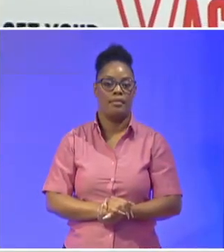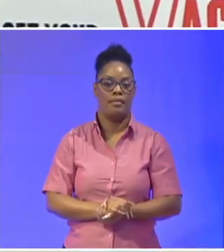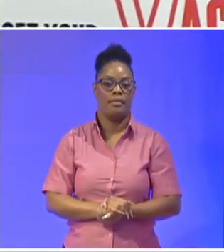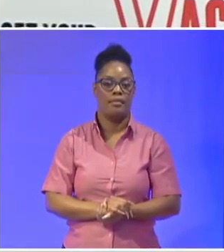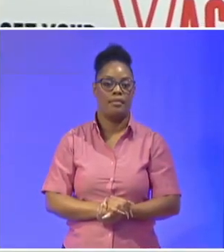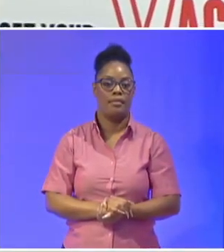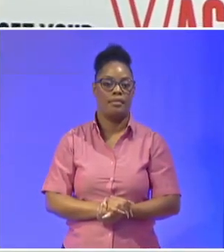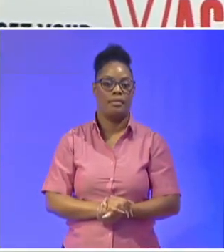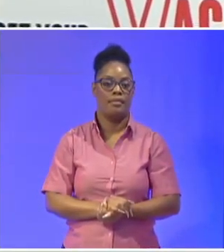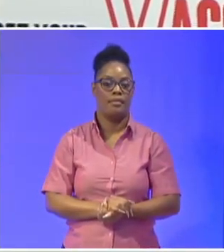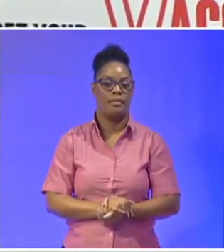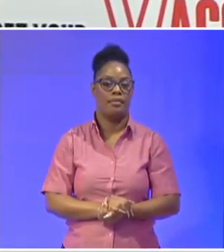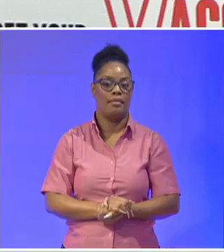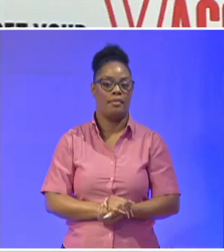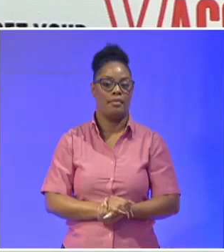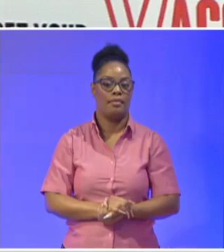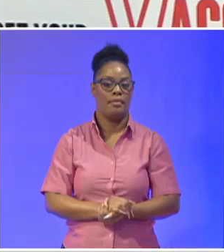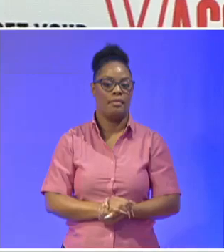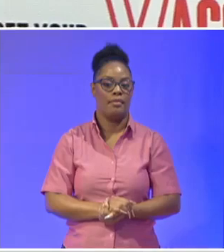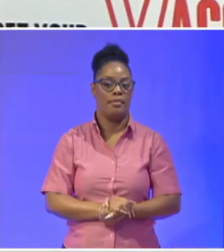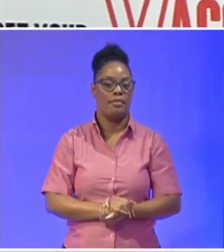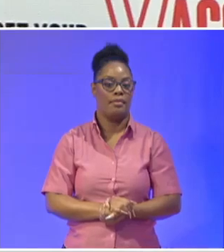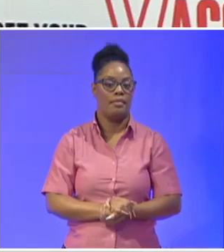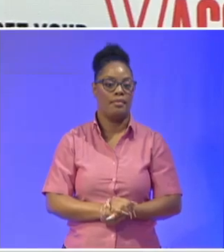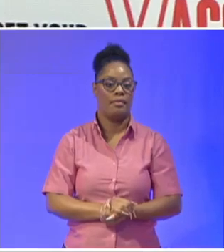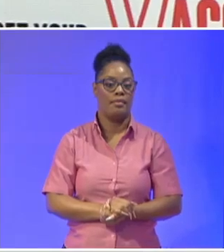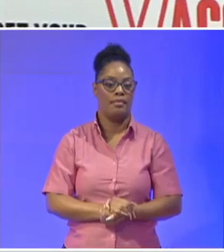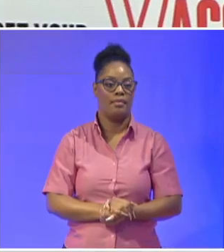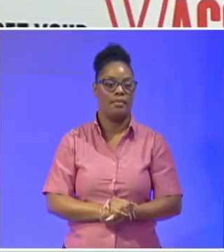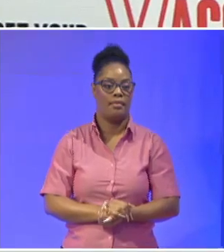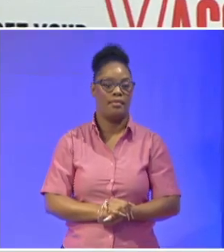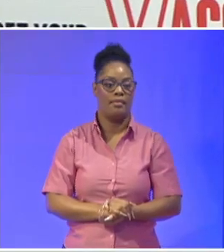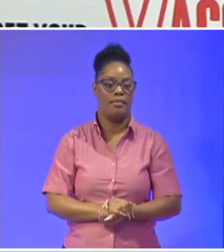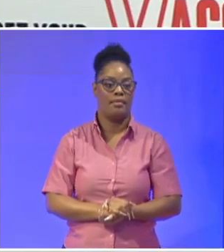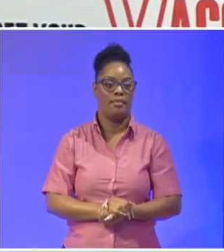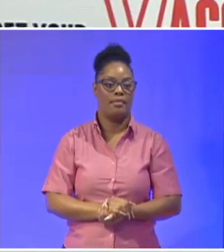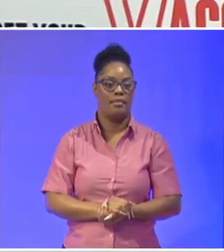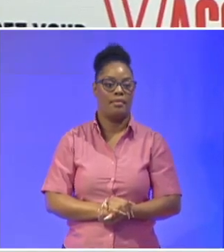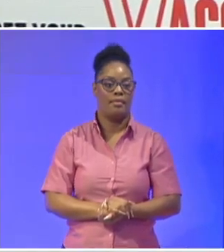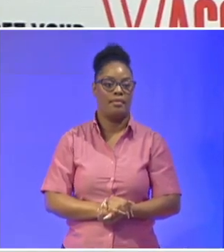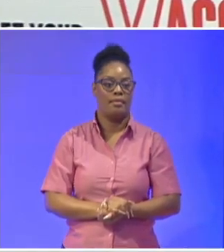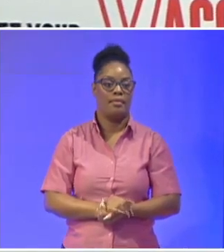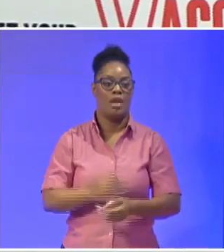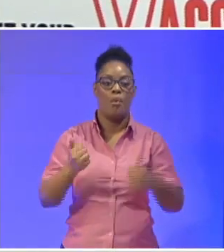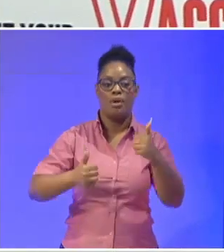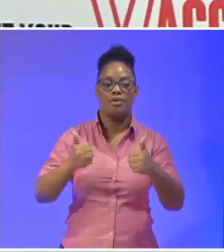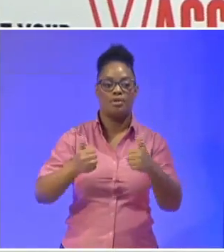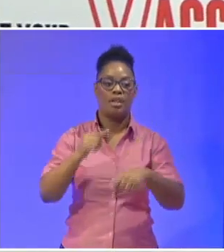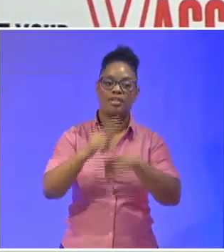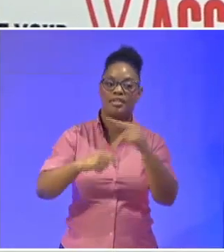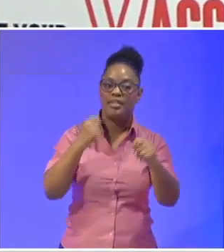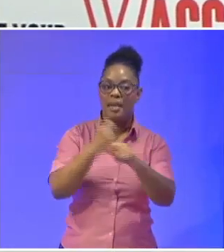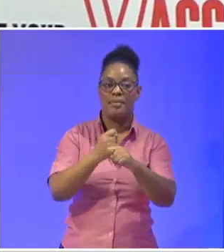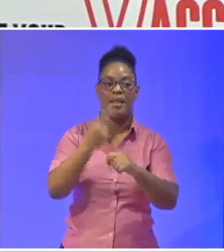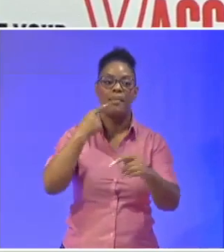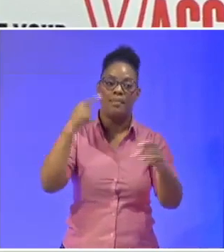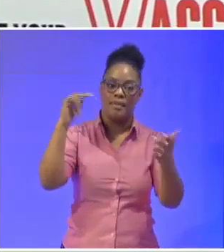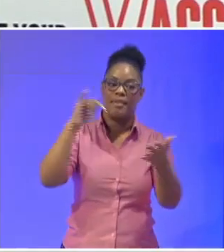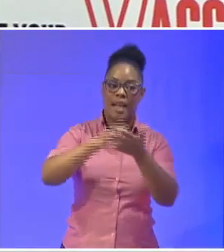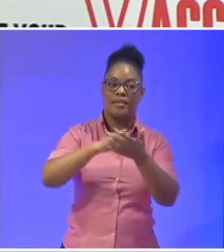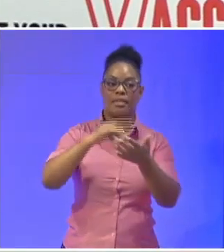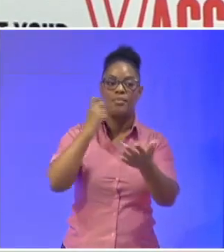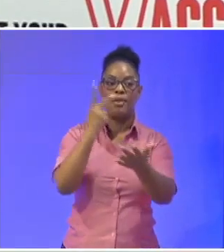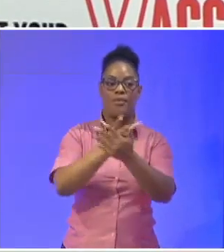press release um, saying which kits are approved, so the public is aware of which kits are